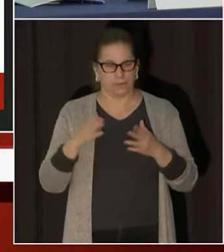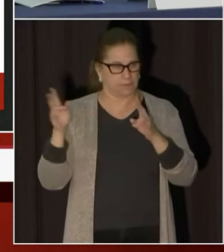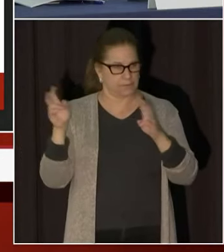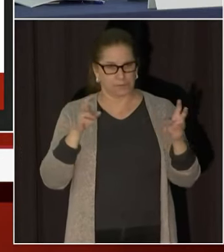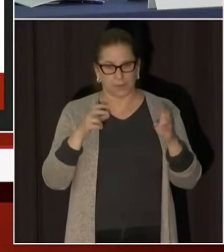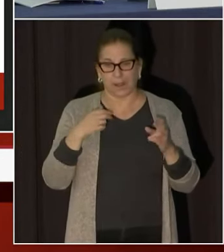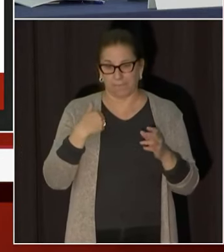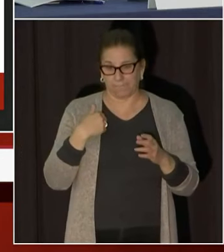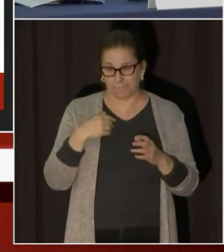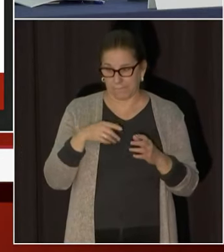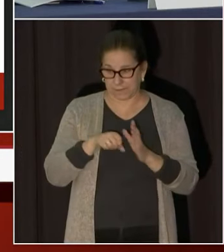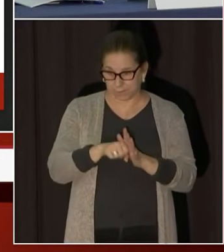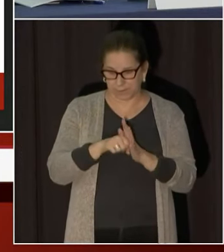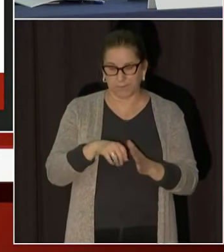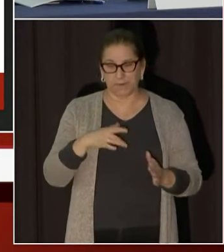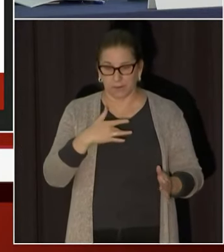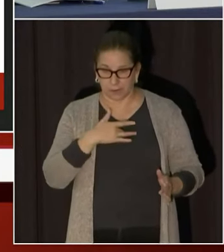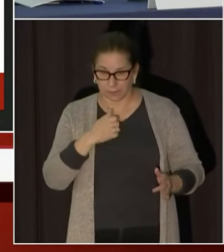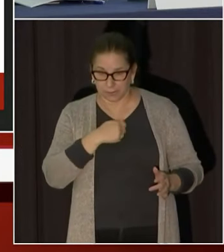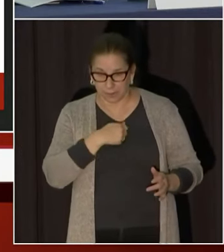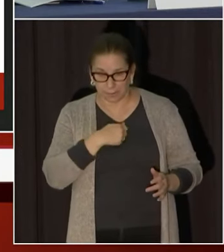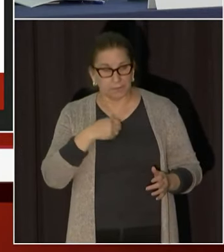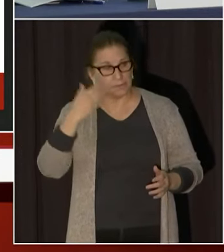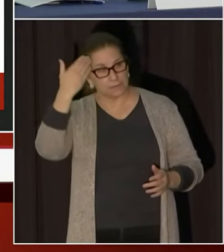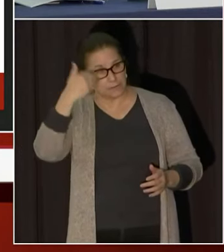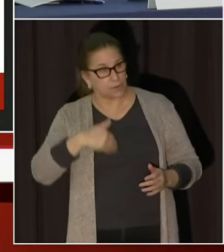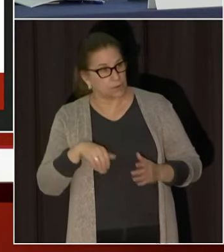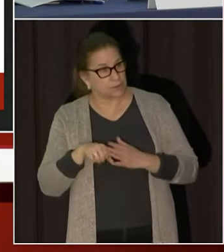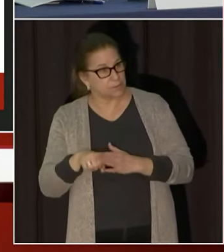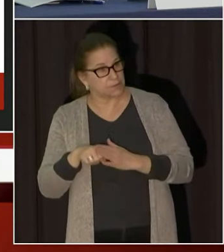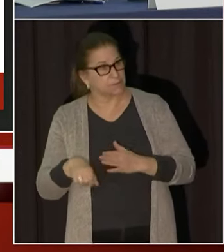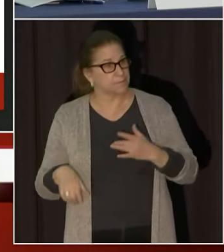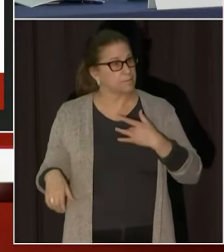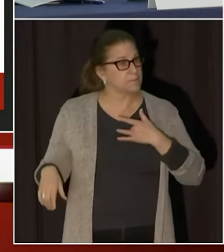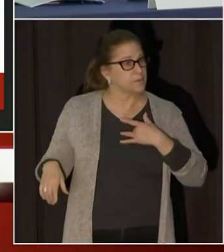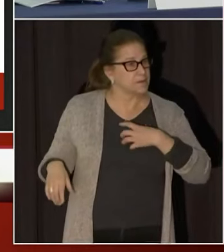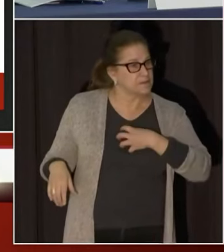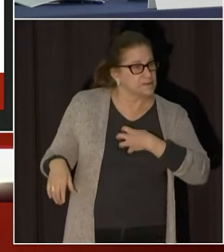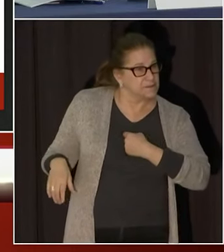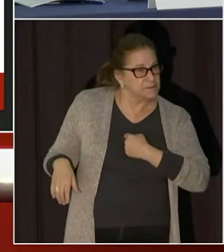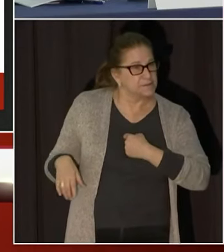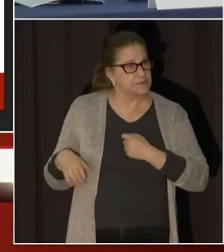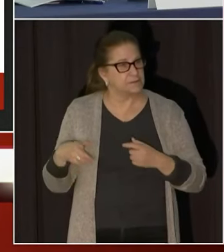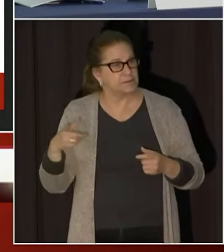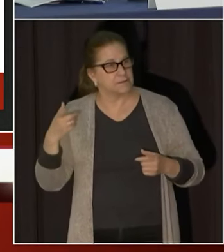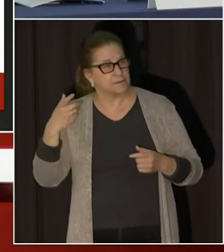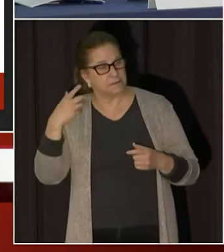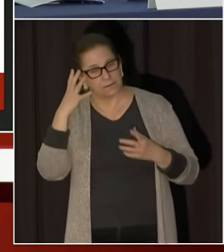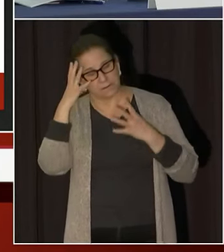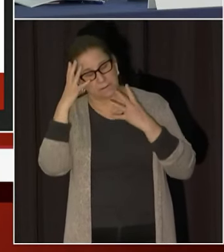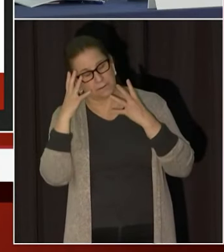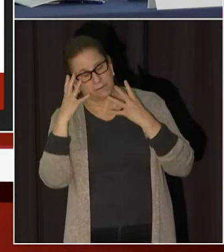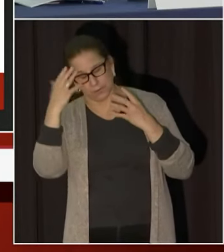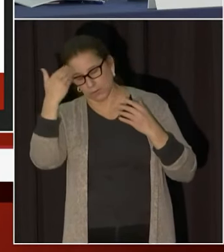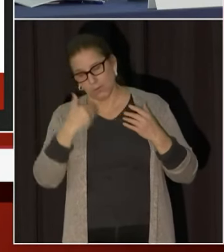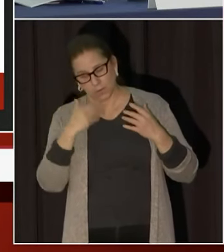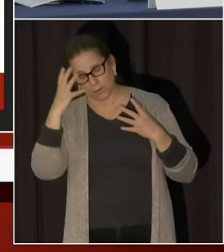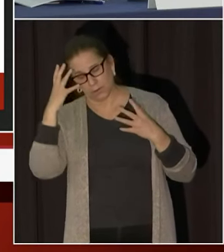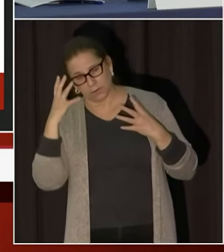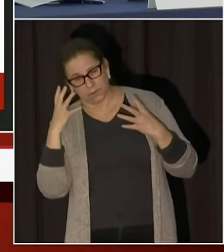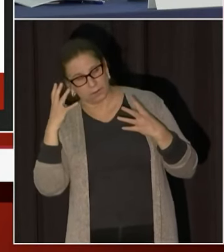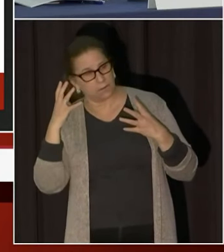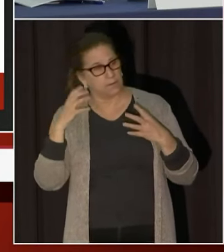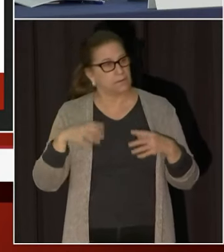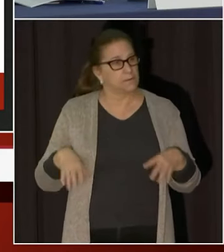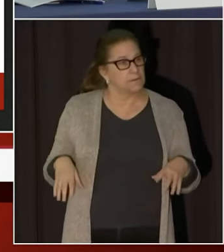heart attack and stroke and are still activating the 911 system for that. We've done a great job of training people in our